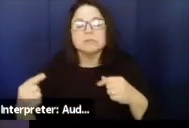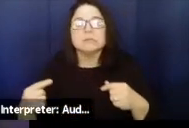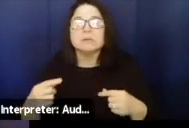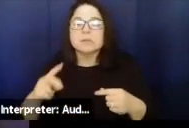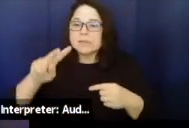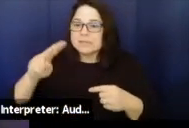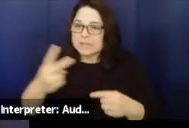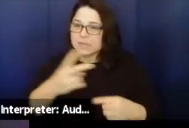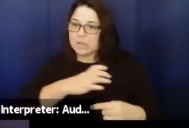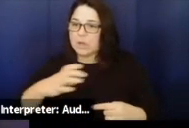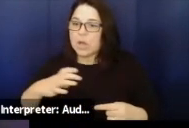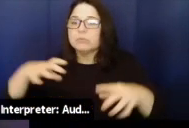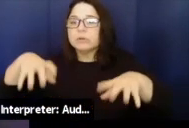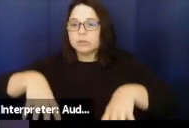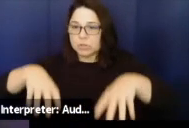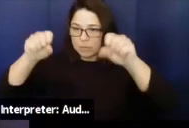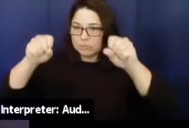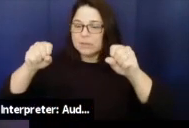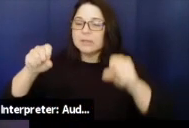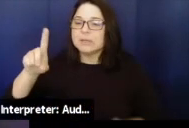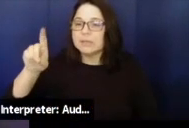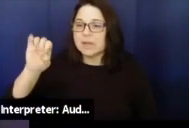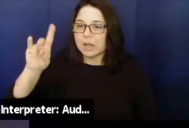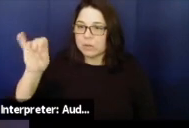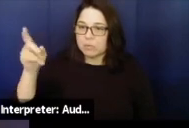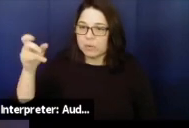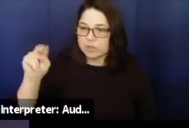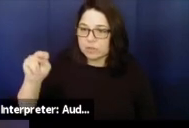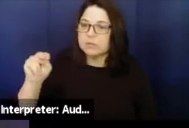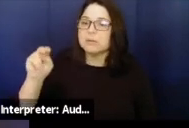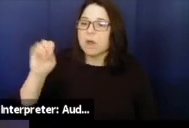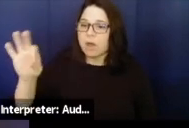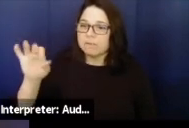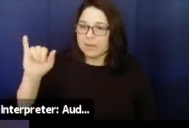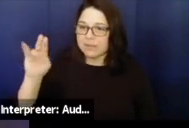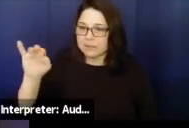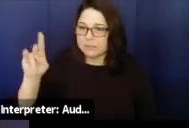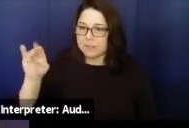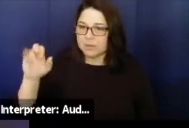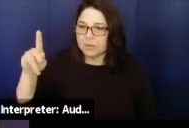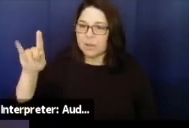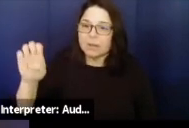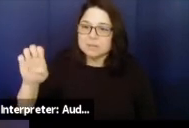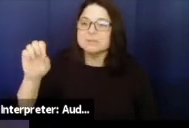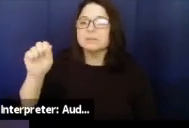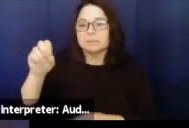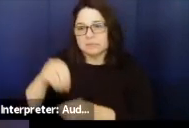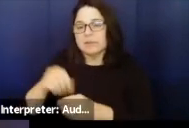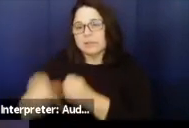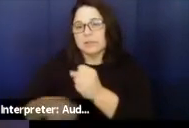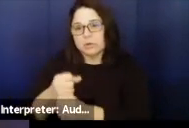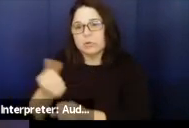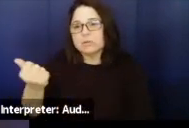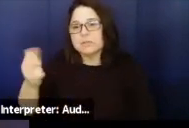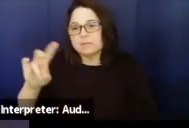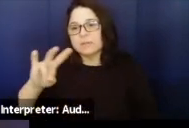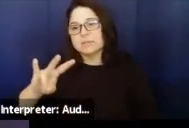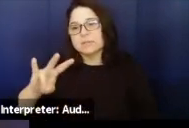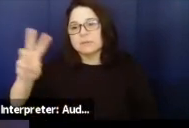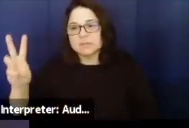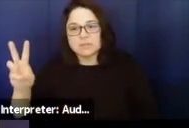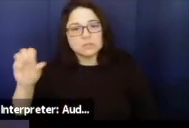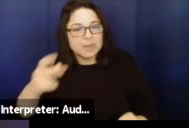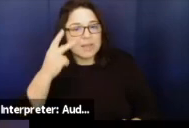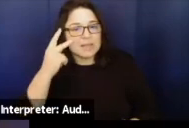the Declaration of Independence in 1776. Now in this cartoon, you can see the milk cow